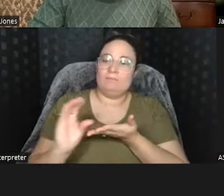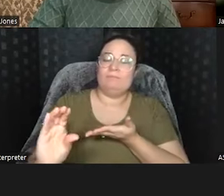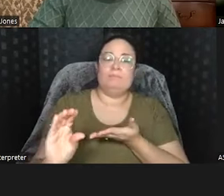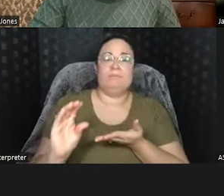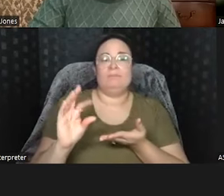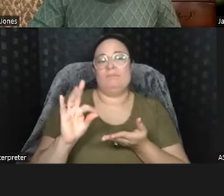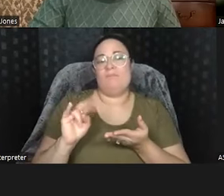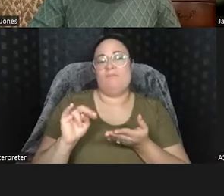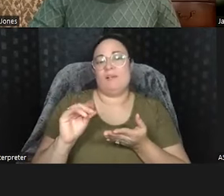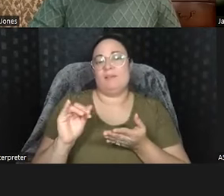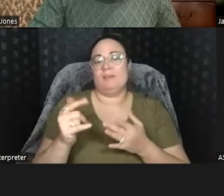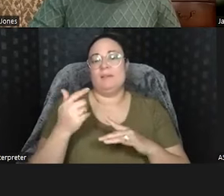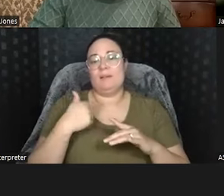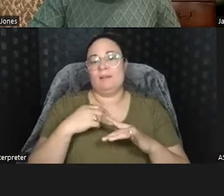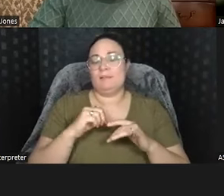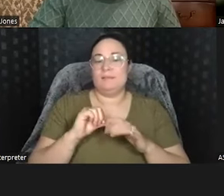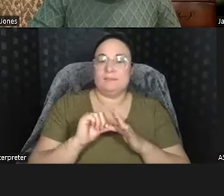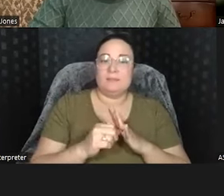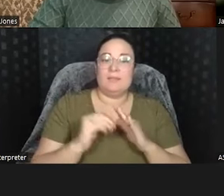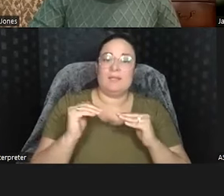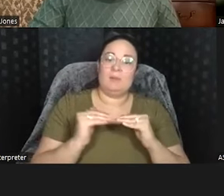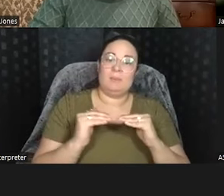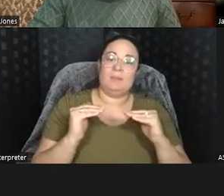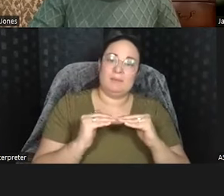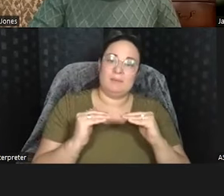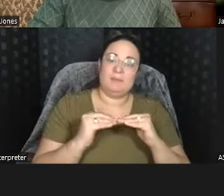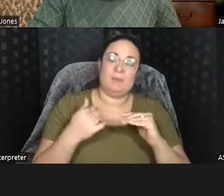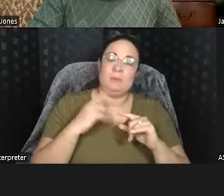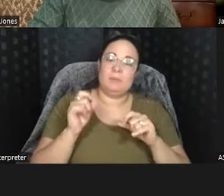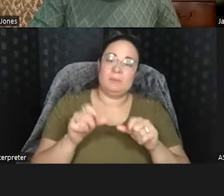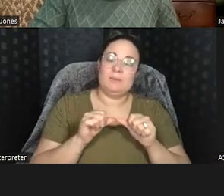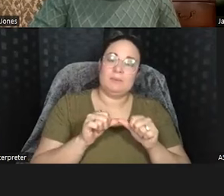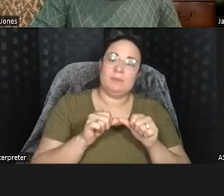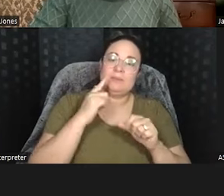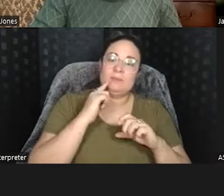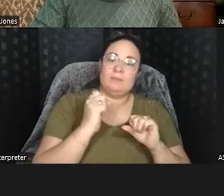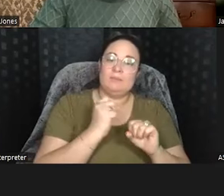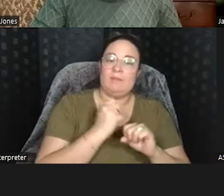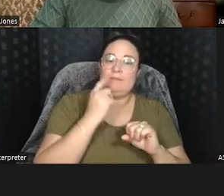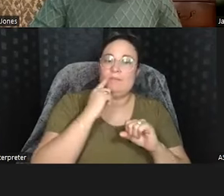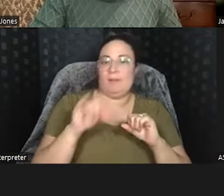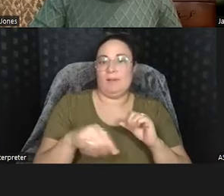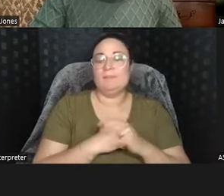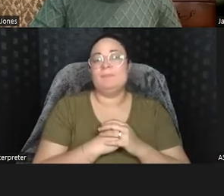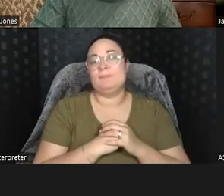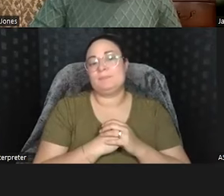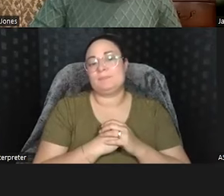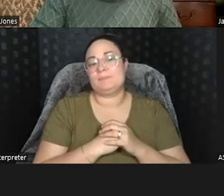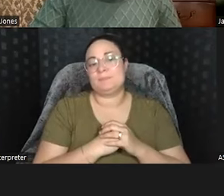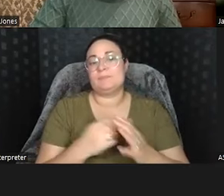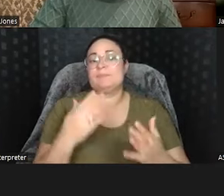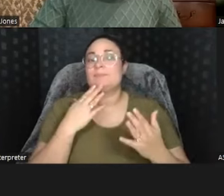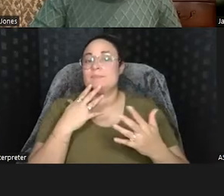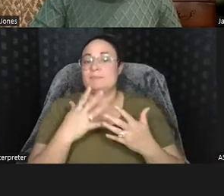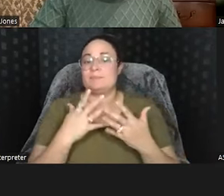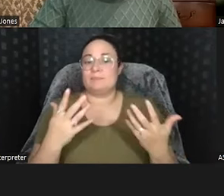I just cannot stress enough is equity. We must continue to fight for that. Absolutely. Thank you so much.